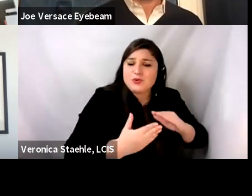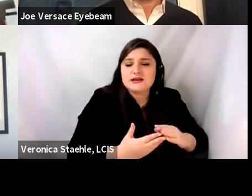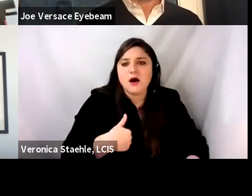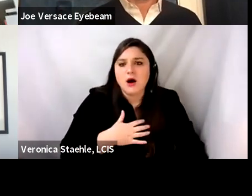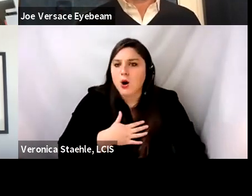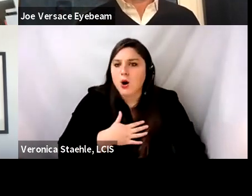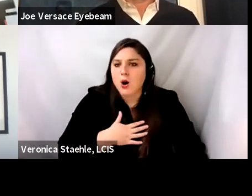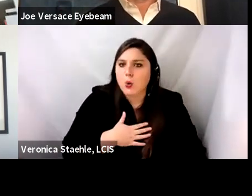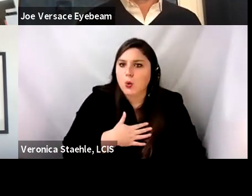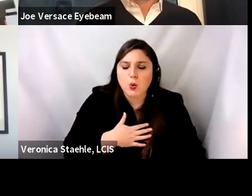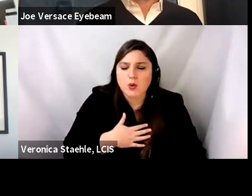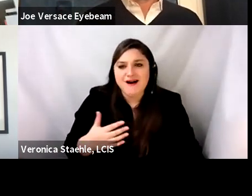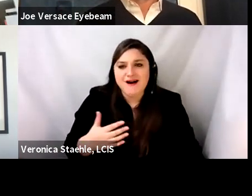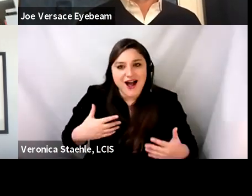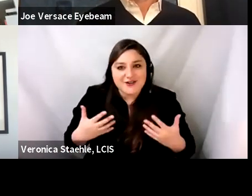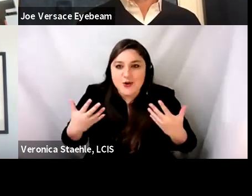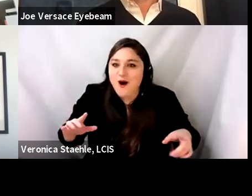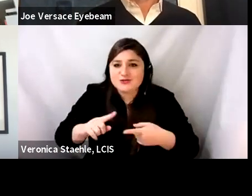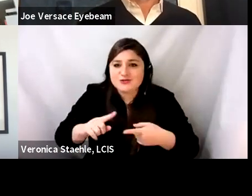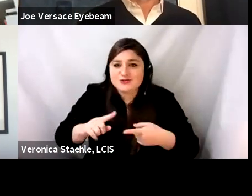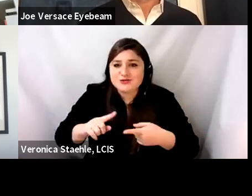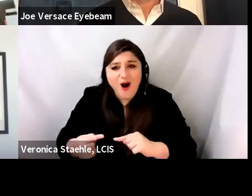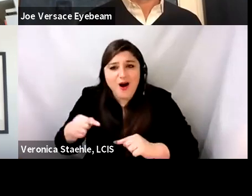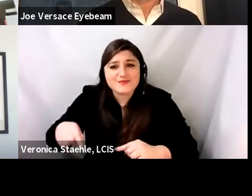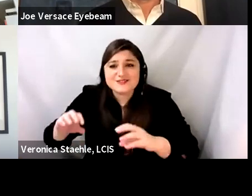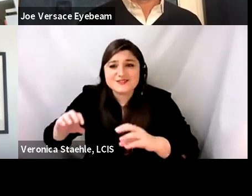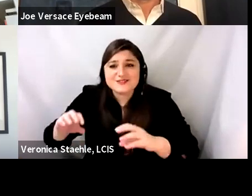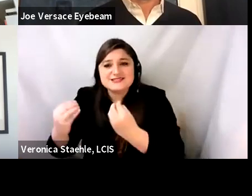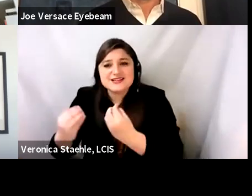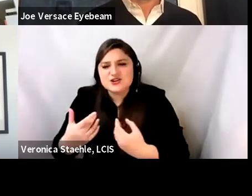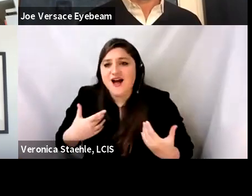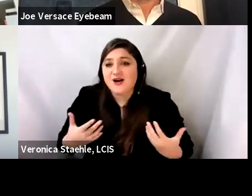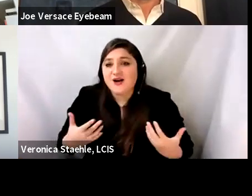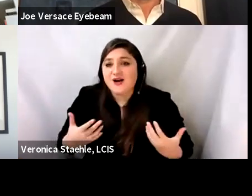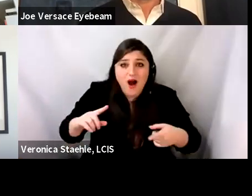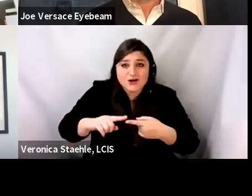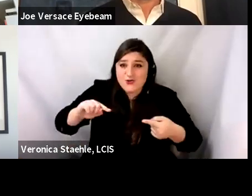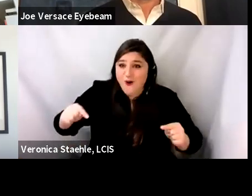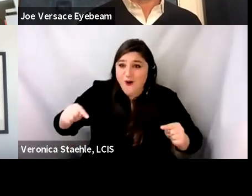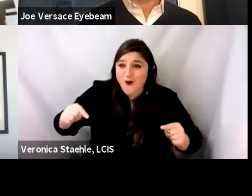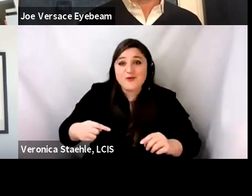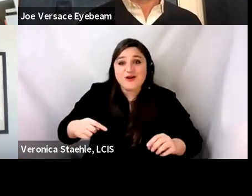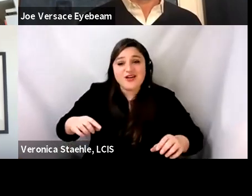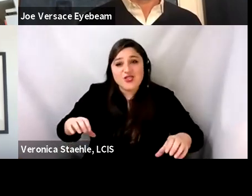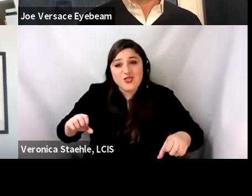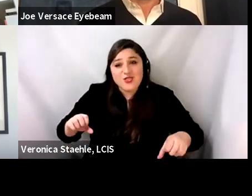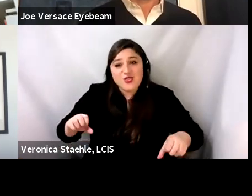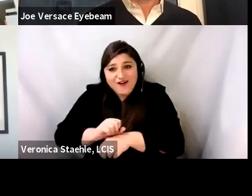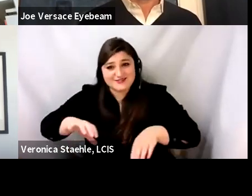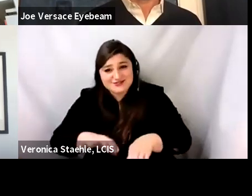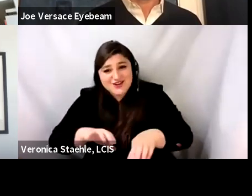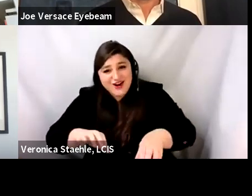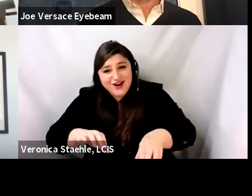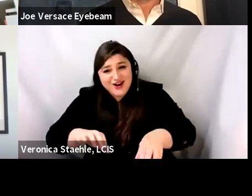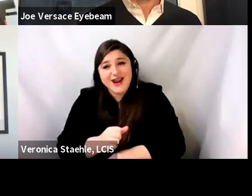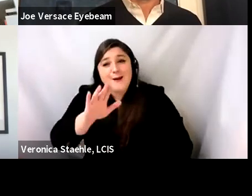my participation and the work that El Puente does and continues to do, and the ability to contribute to the